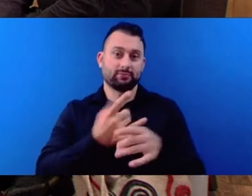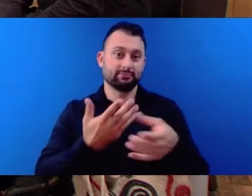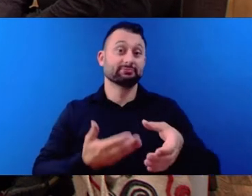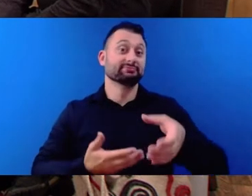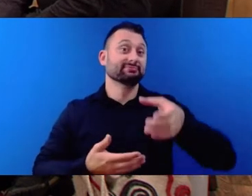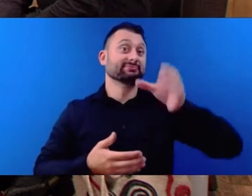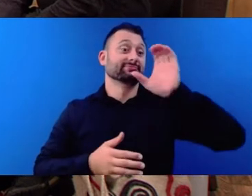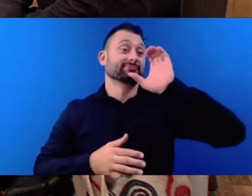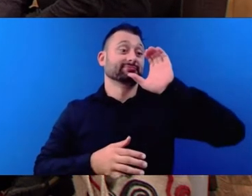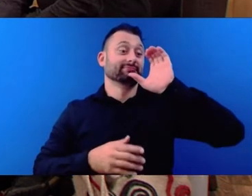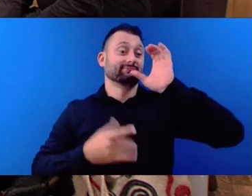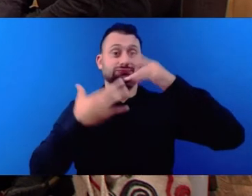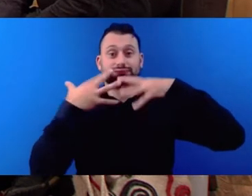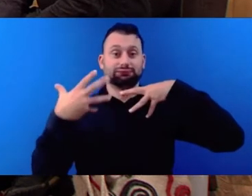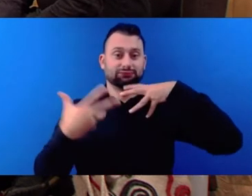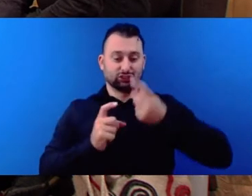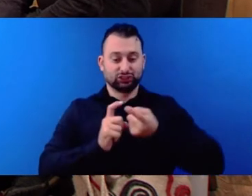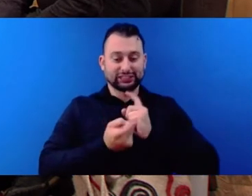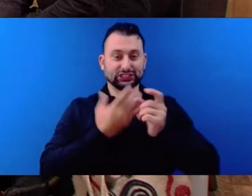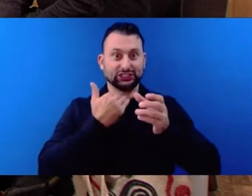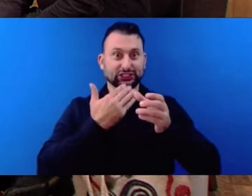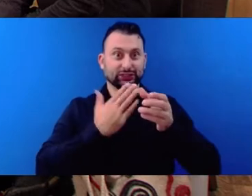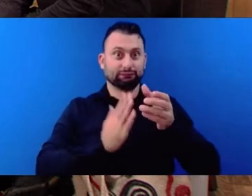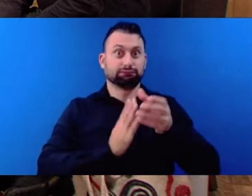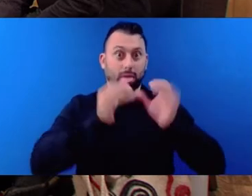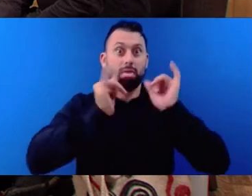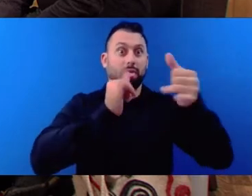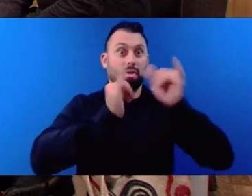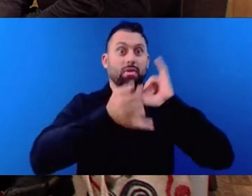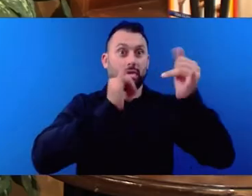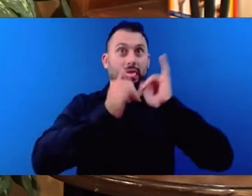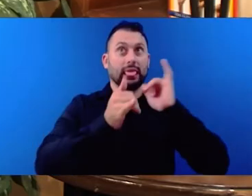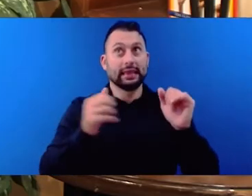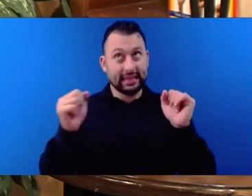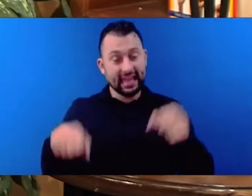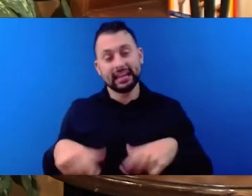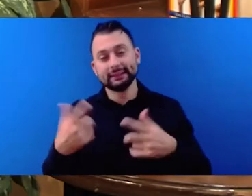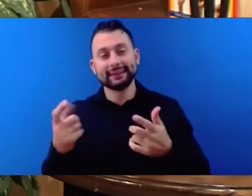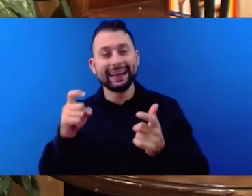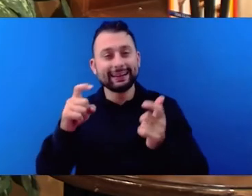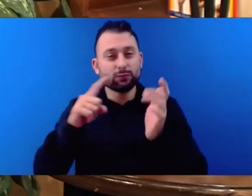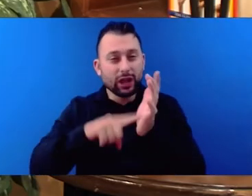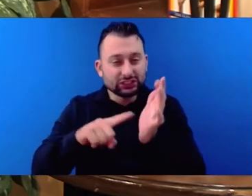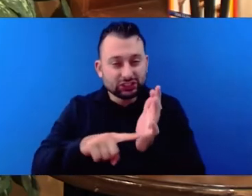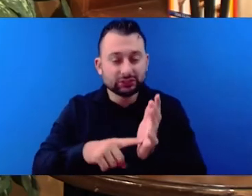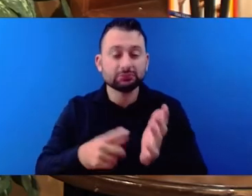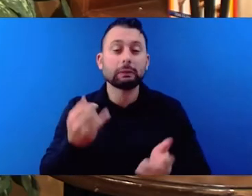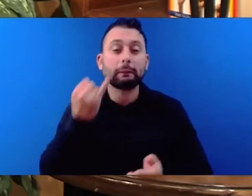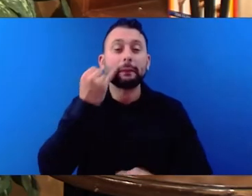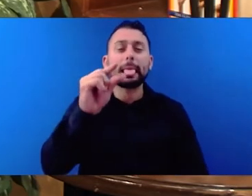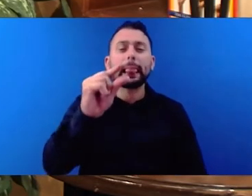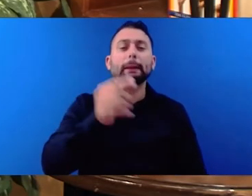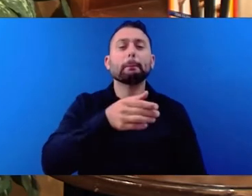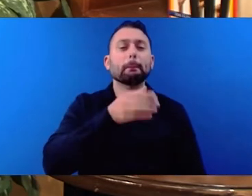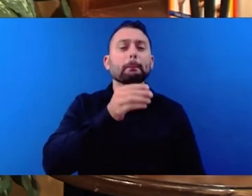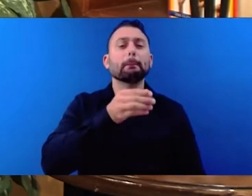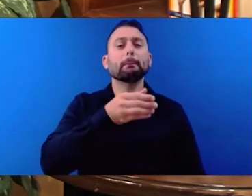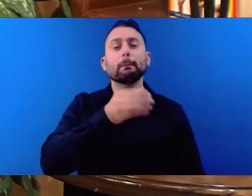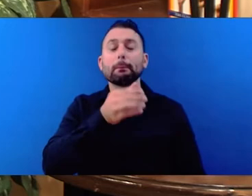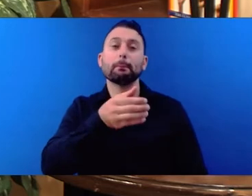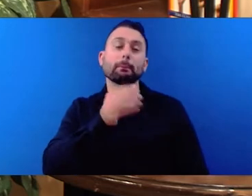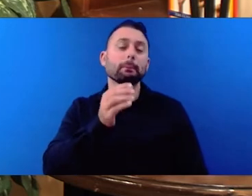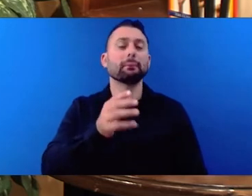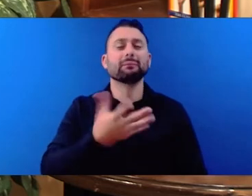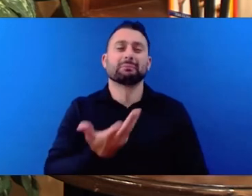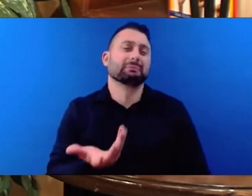that, and it's something that if you're drinking too much can actually lead to poorer control of your diabetes as